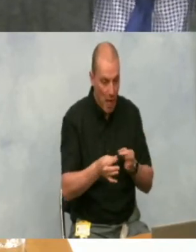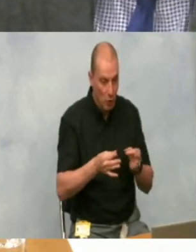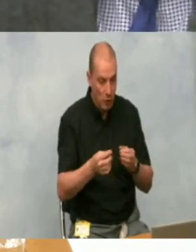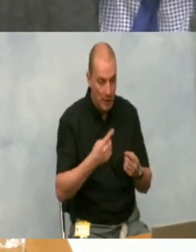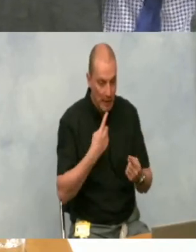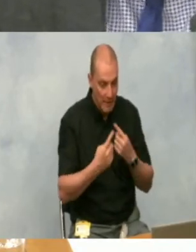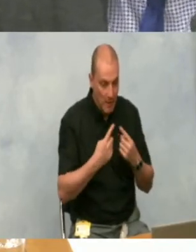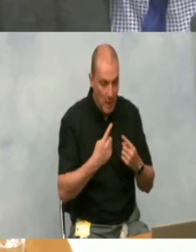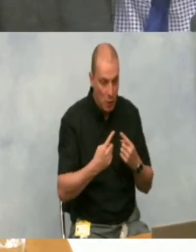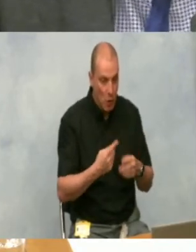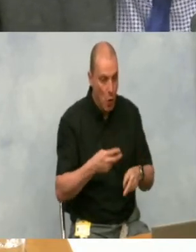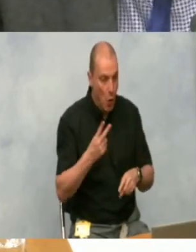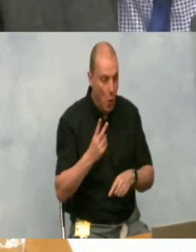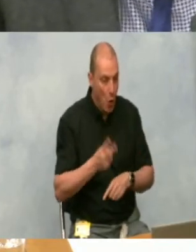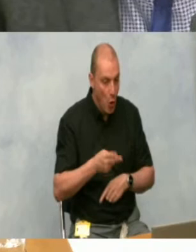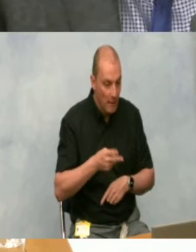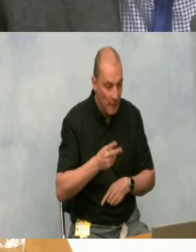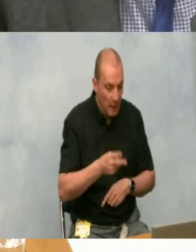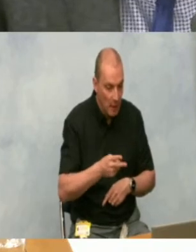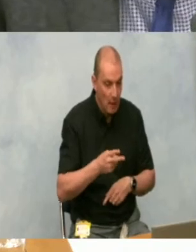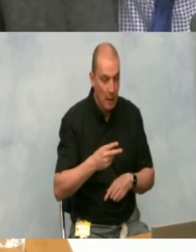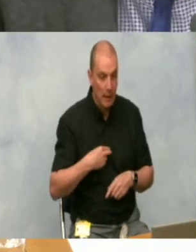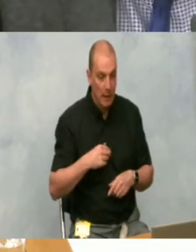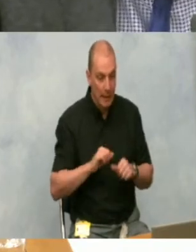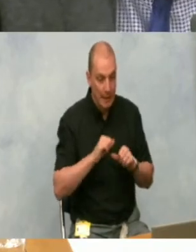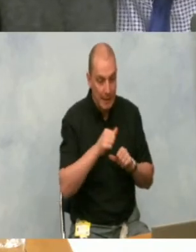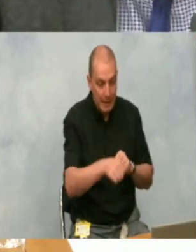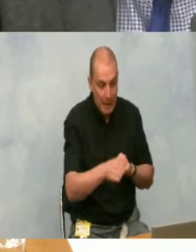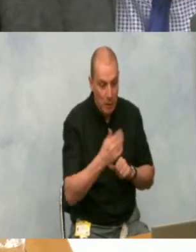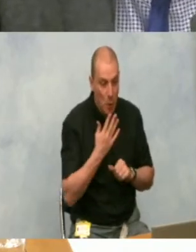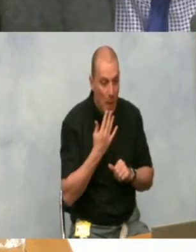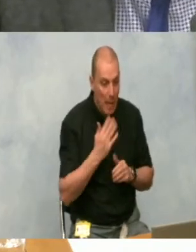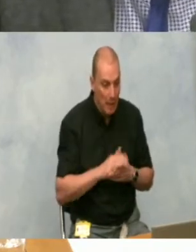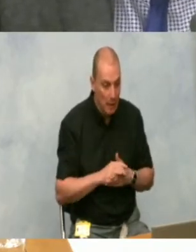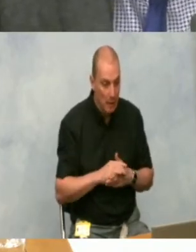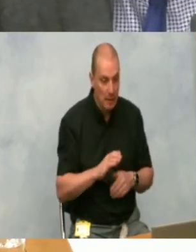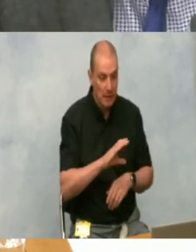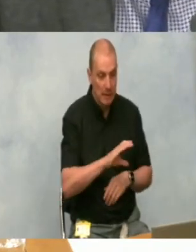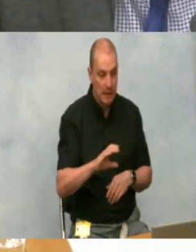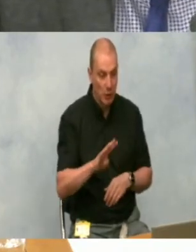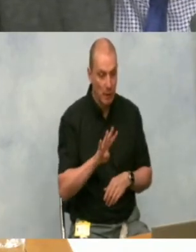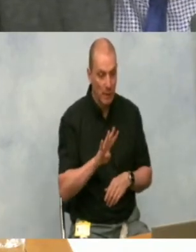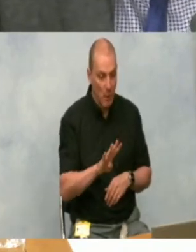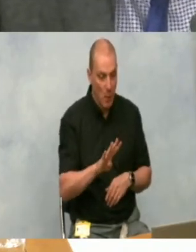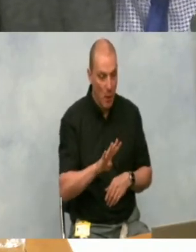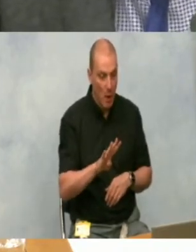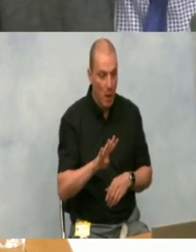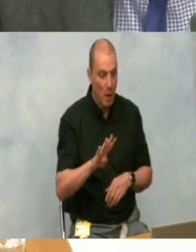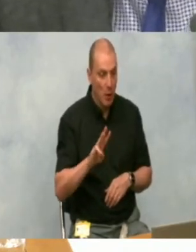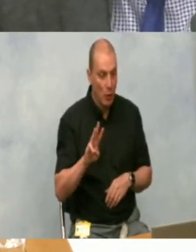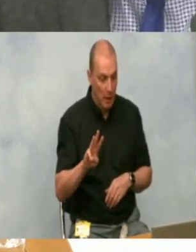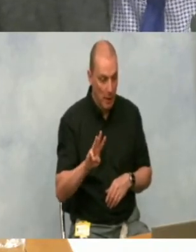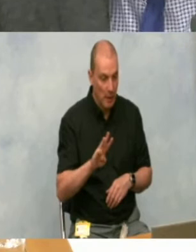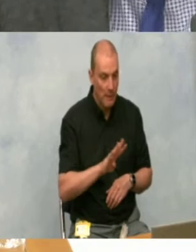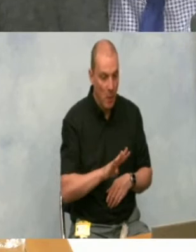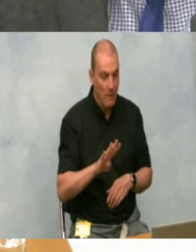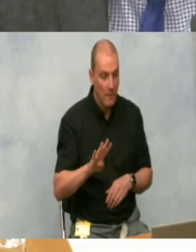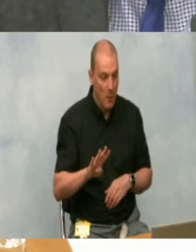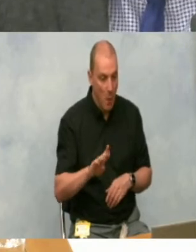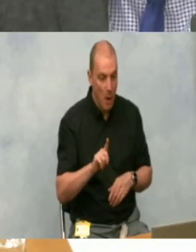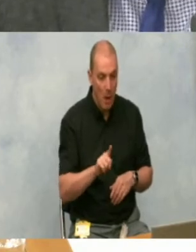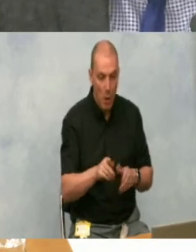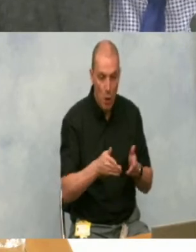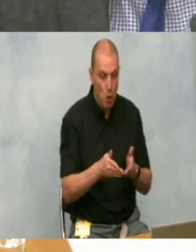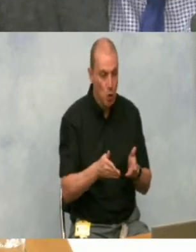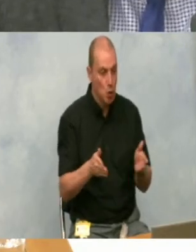review, and when the reviews are next scheduled to take place. Sections 4.3 and 4.4 in the report summarise the scope of the strategies and policies